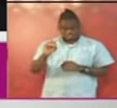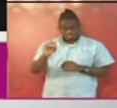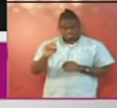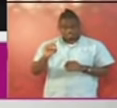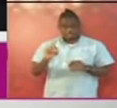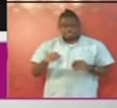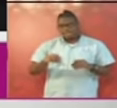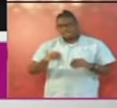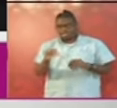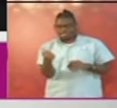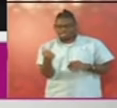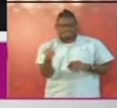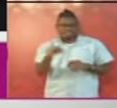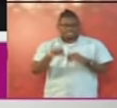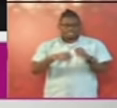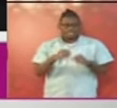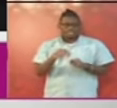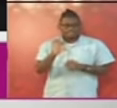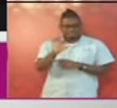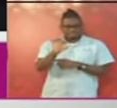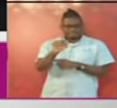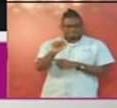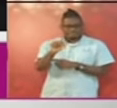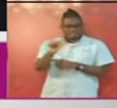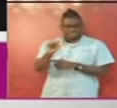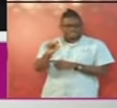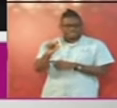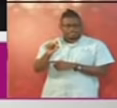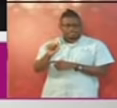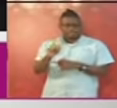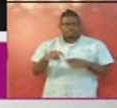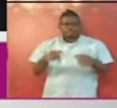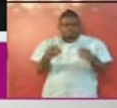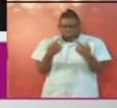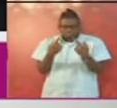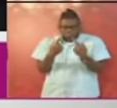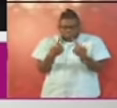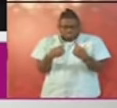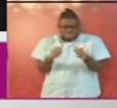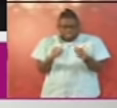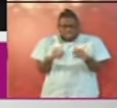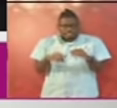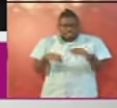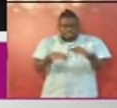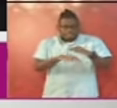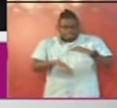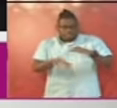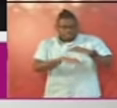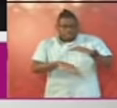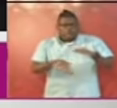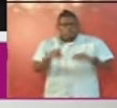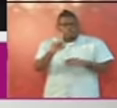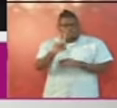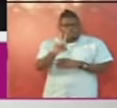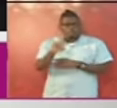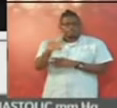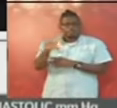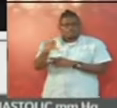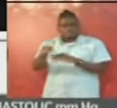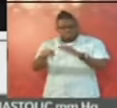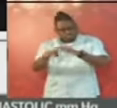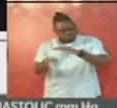called triglycerides, and your goal at that point would be trying to keep that level under 150.